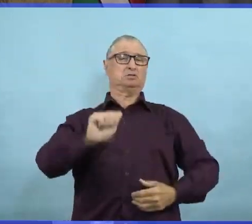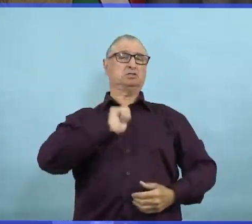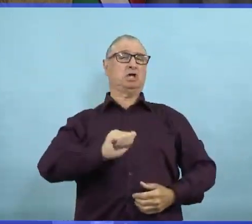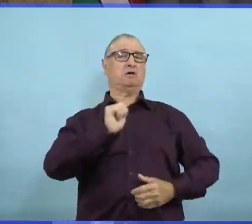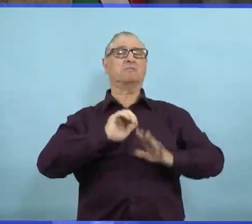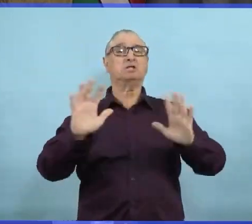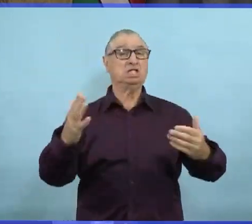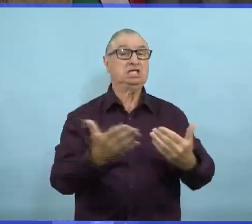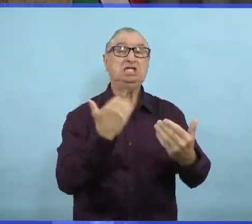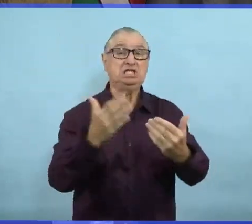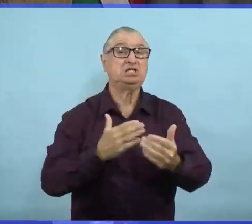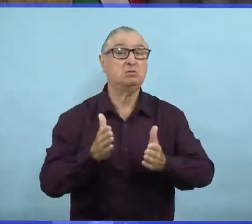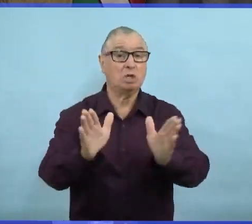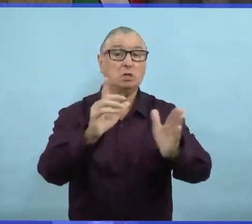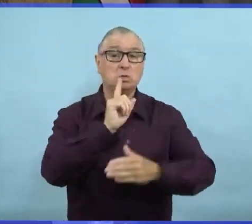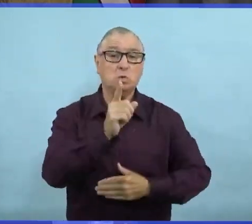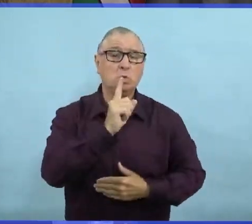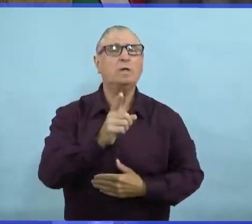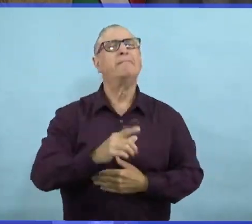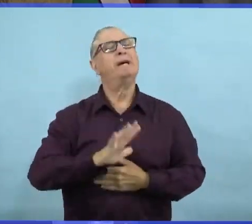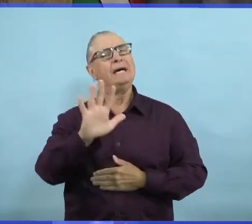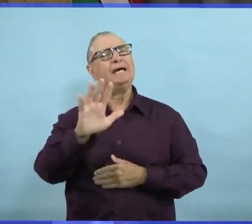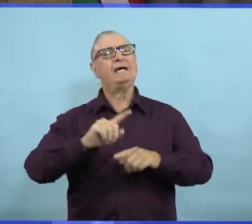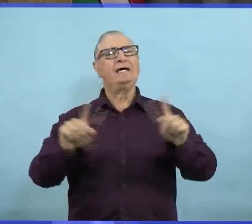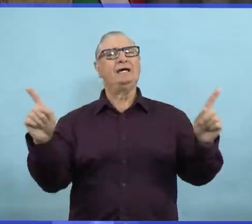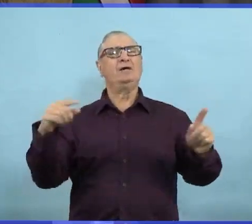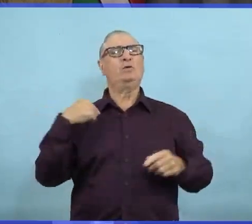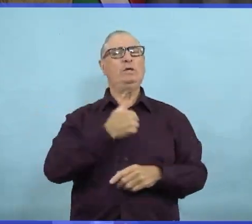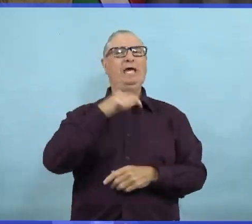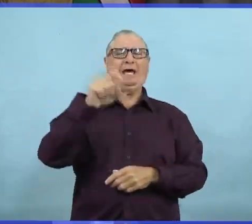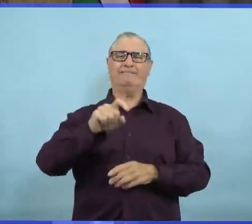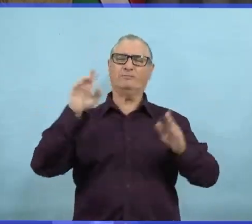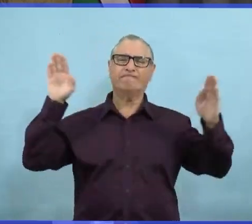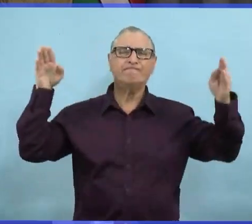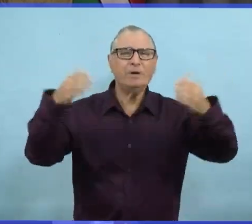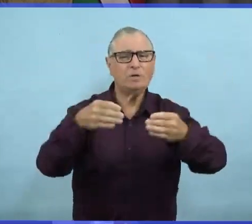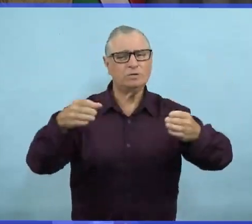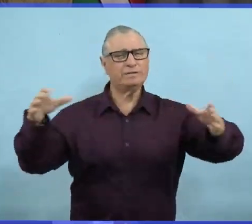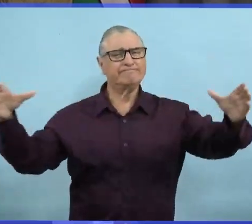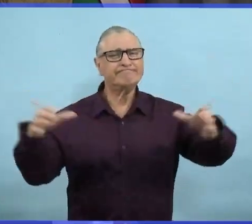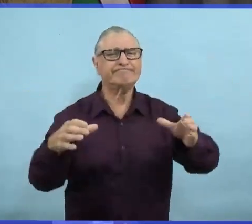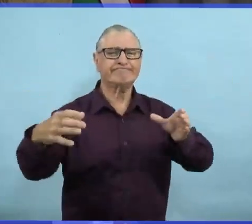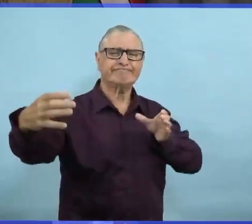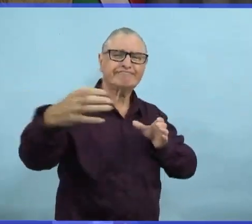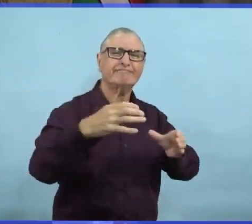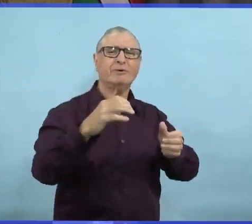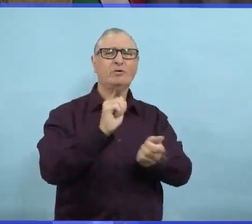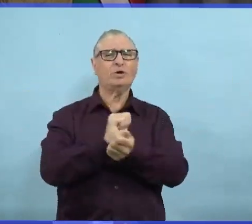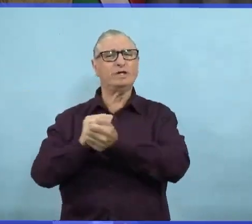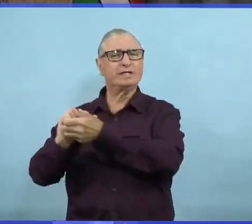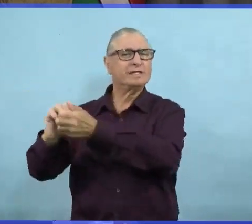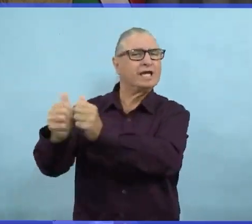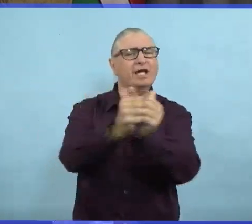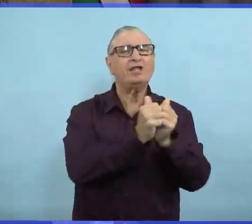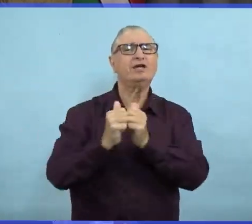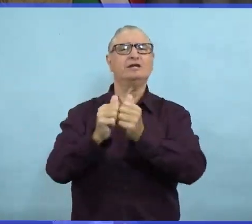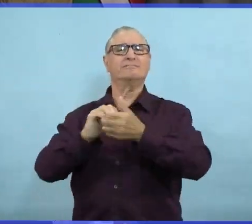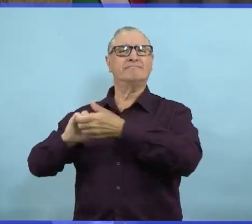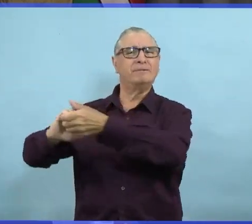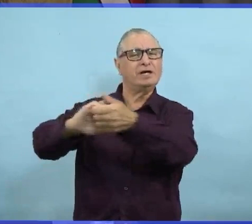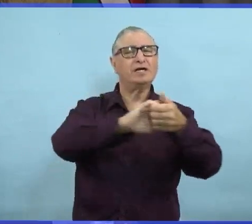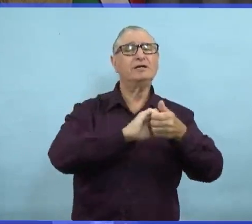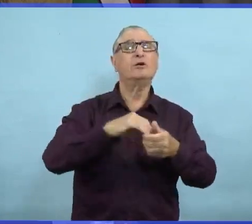And I believe that Canada has been and will always be, I hope, a nation